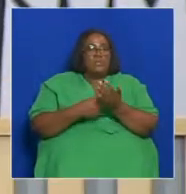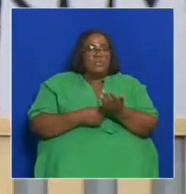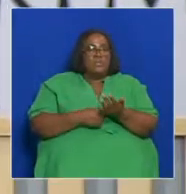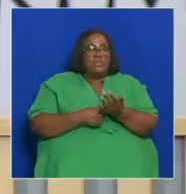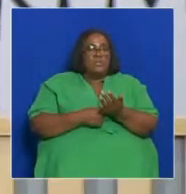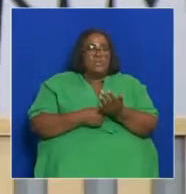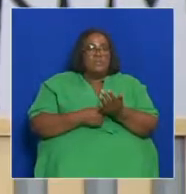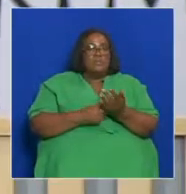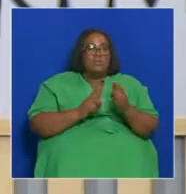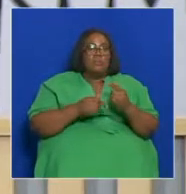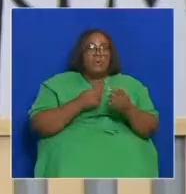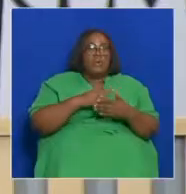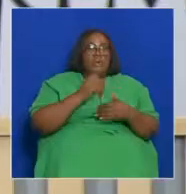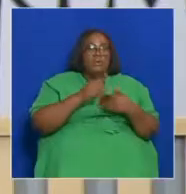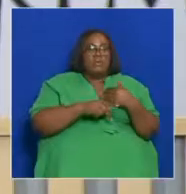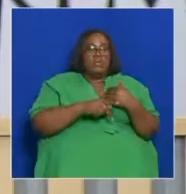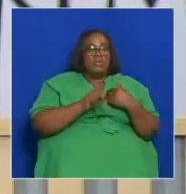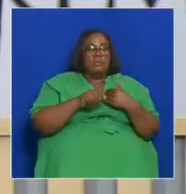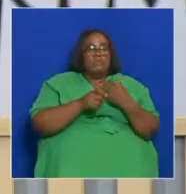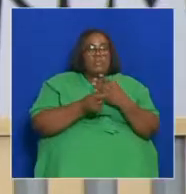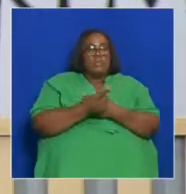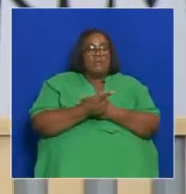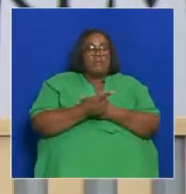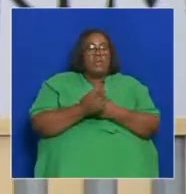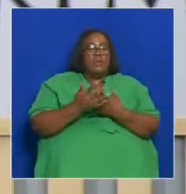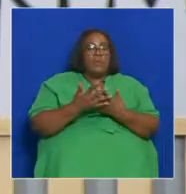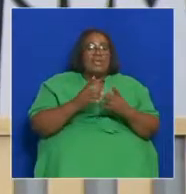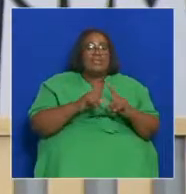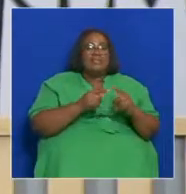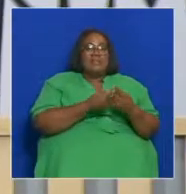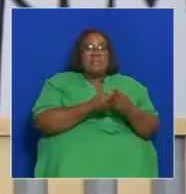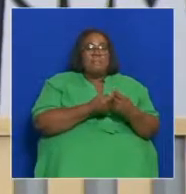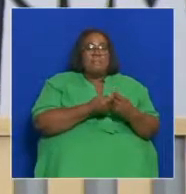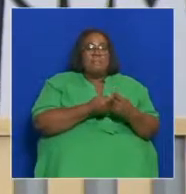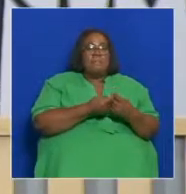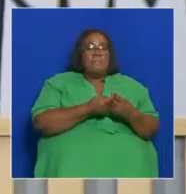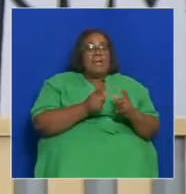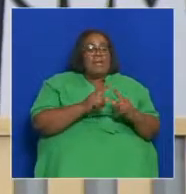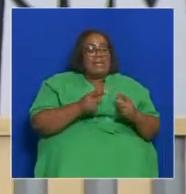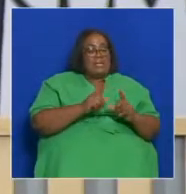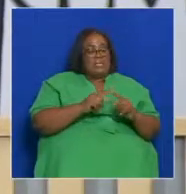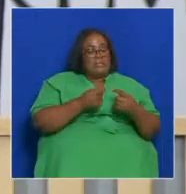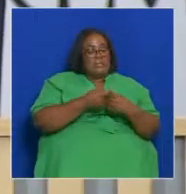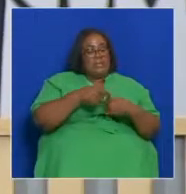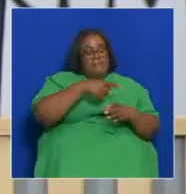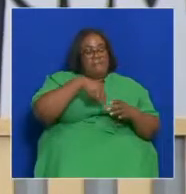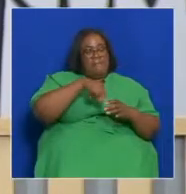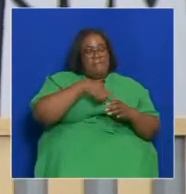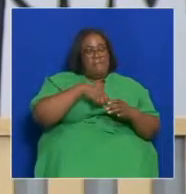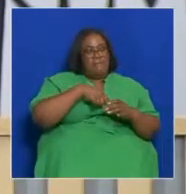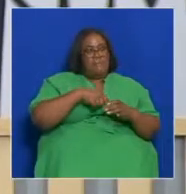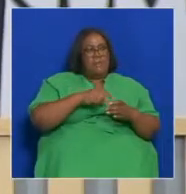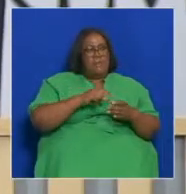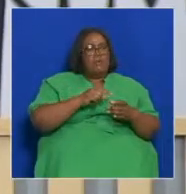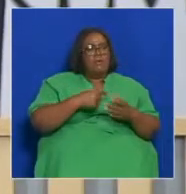must actually happen at the level of the team, so that even when there are these disputes,